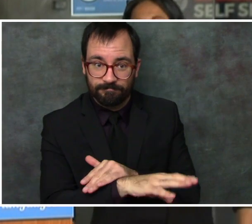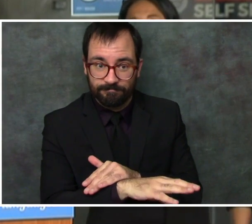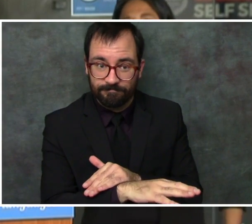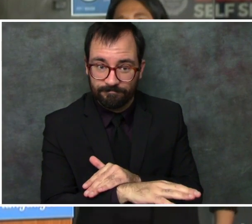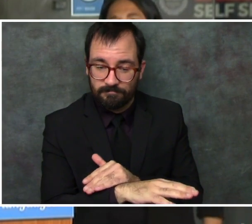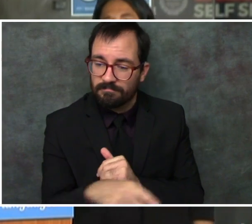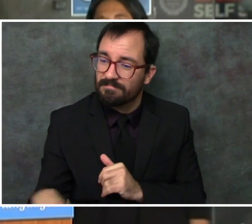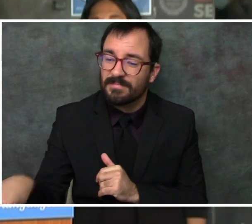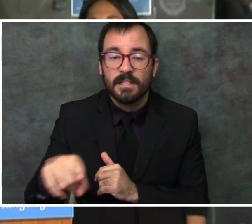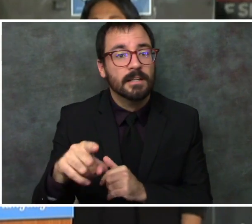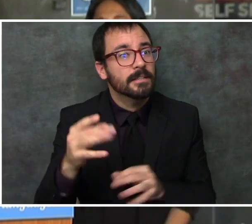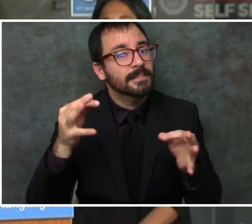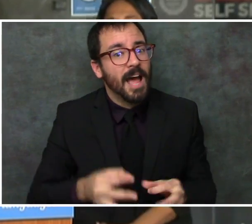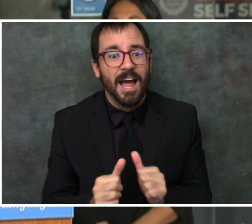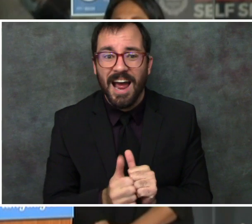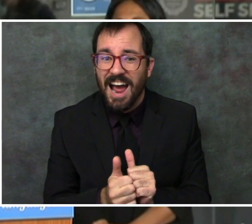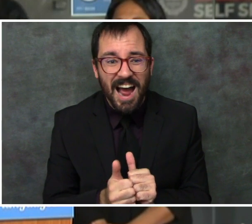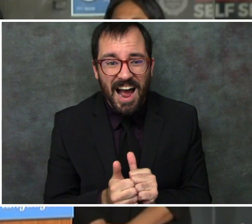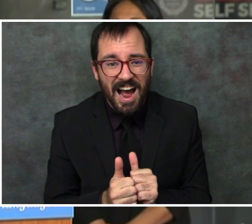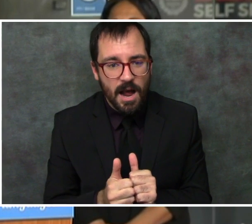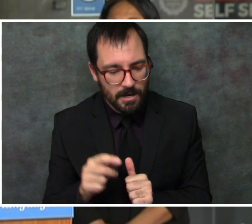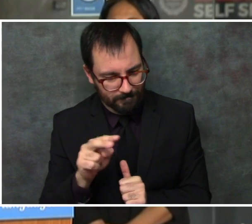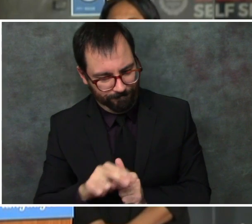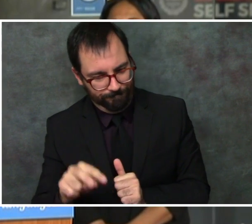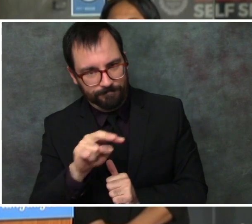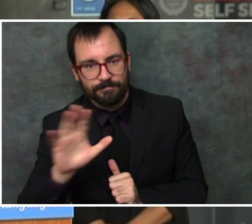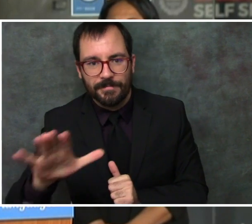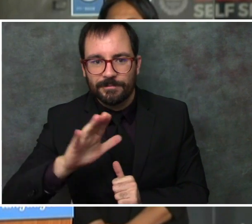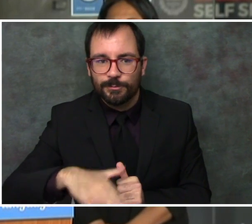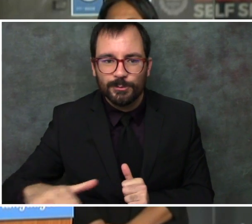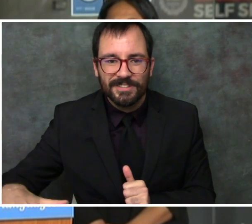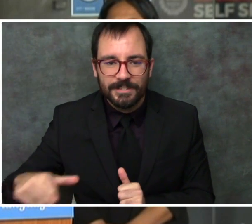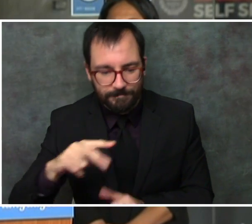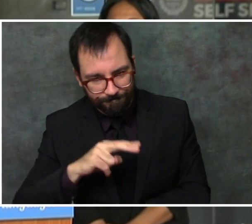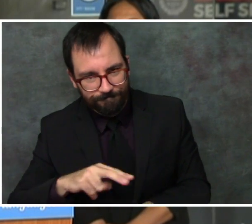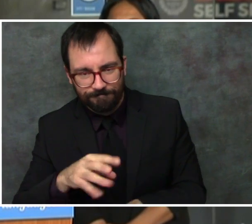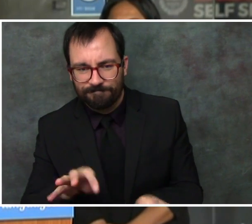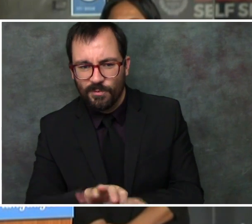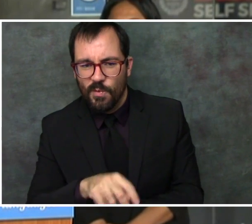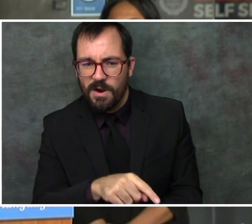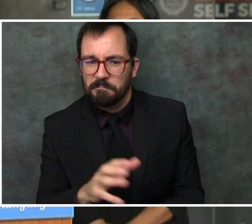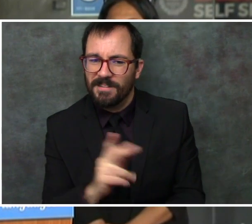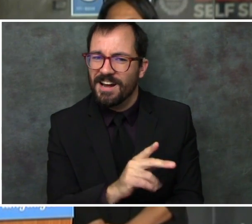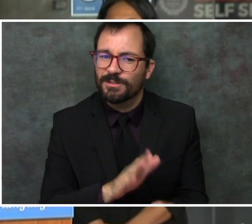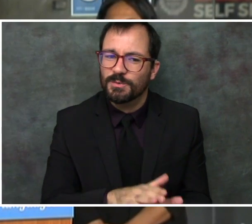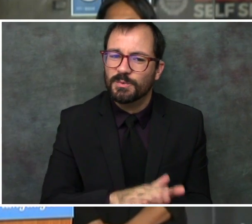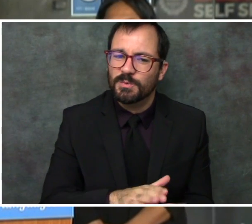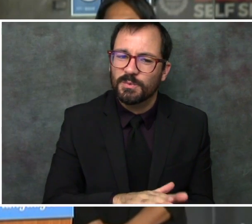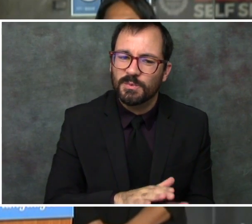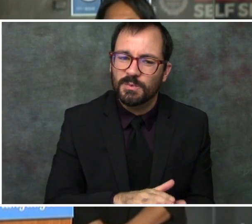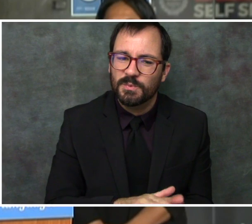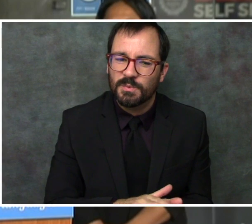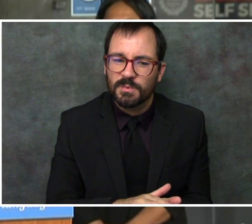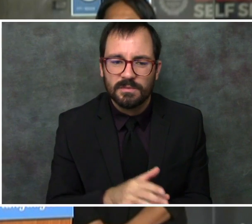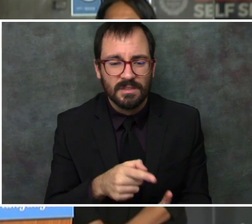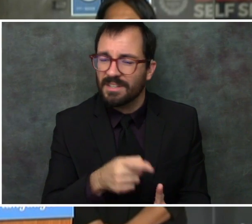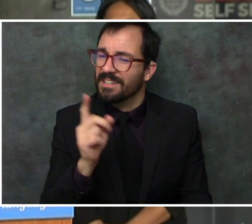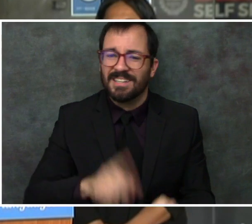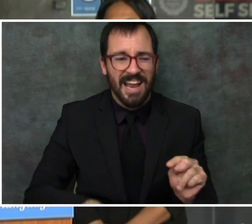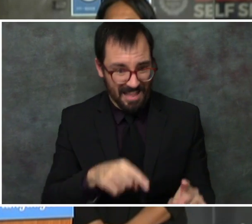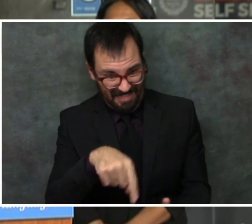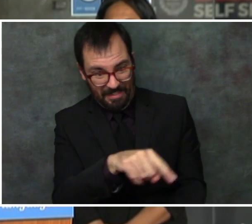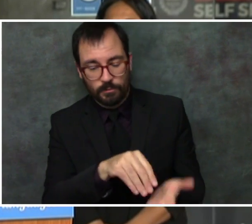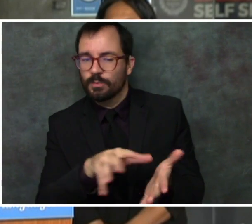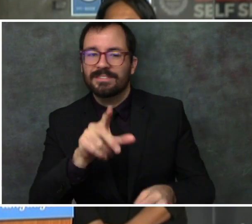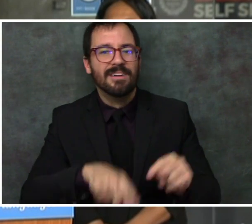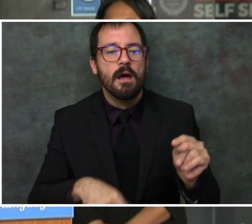to be back in school to thrive. These children could not have another lost year. This opportunity to be back in